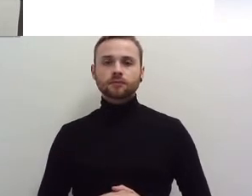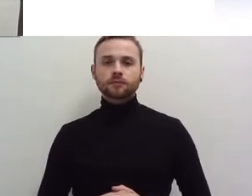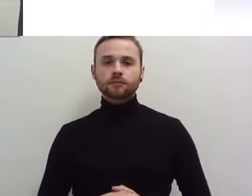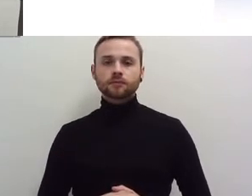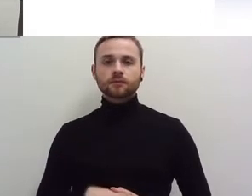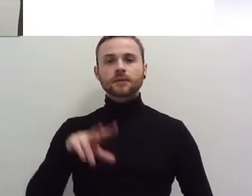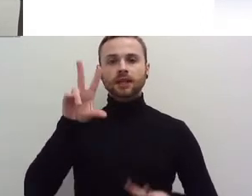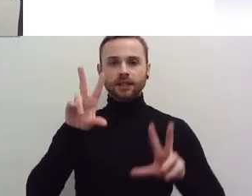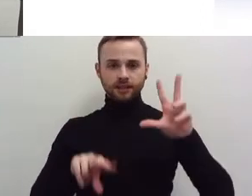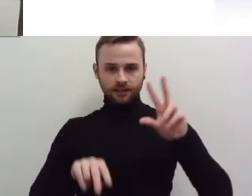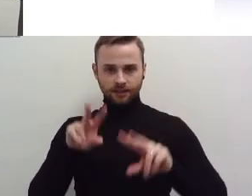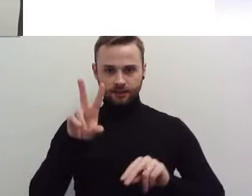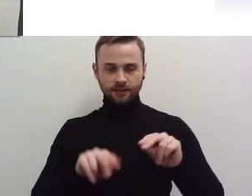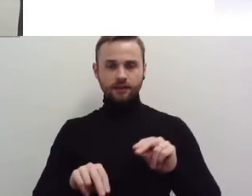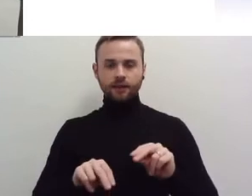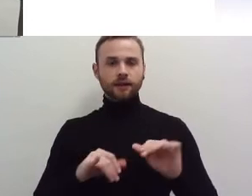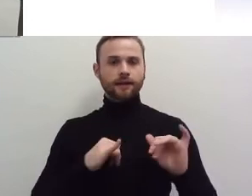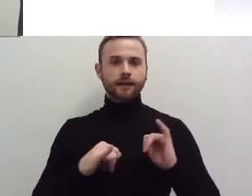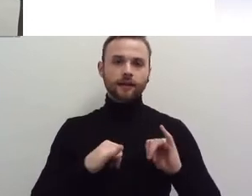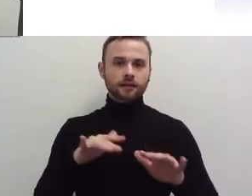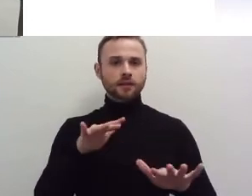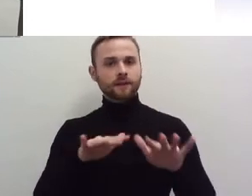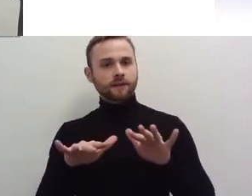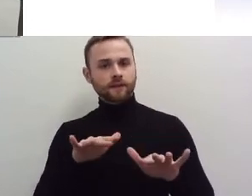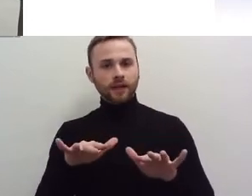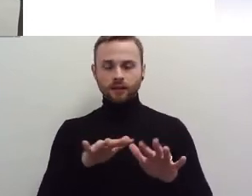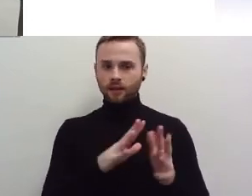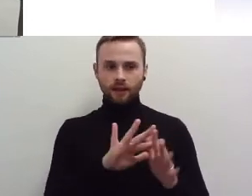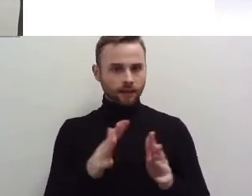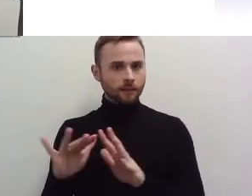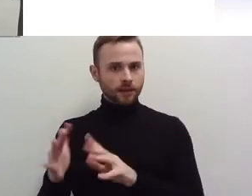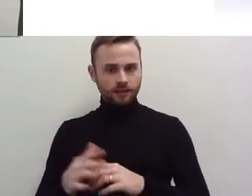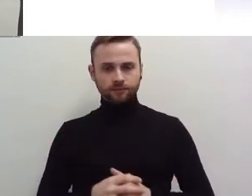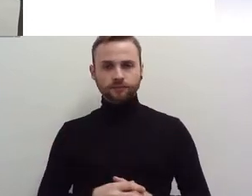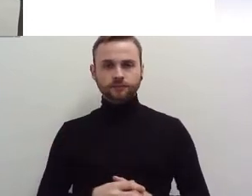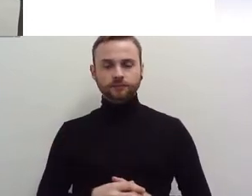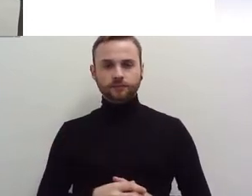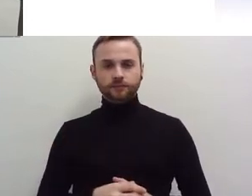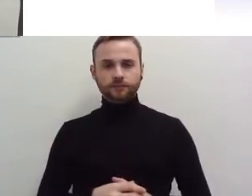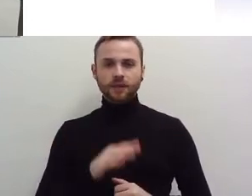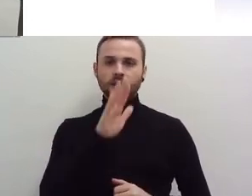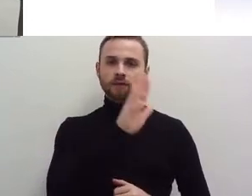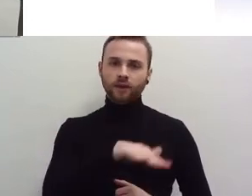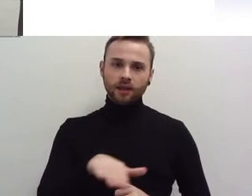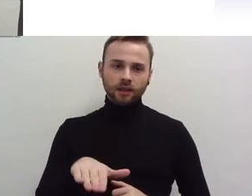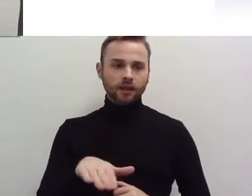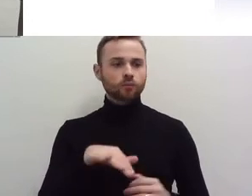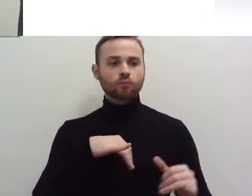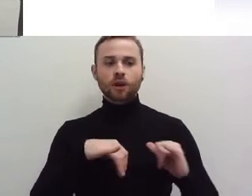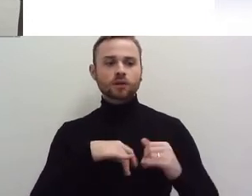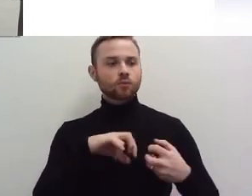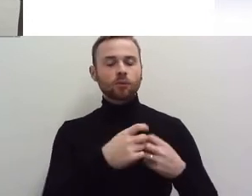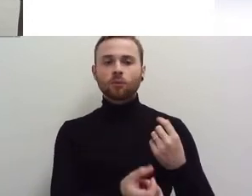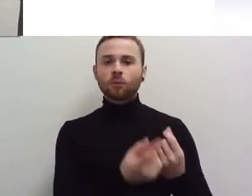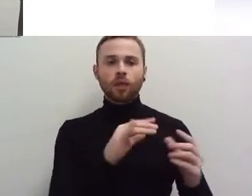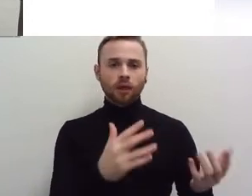and children, youngest children. And that has been published in this report, the psychosocial